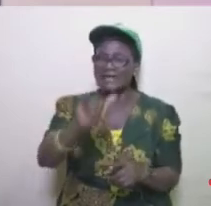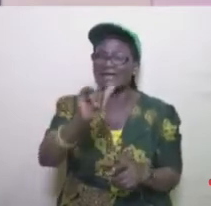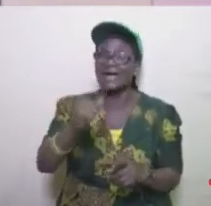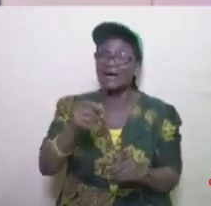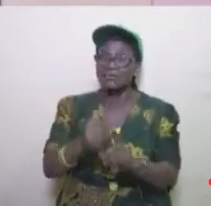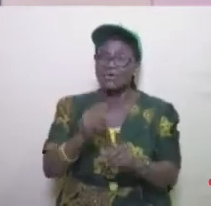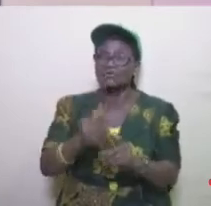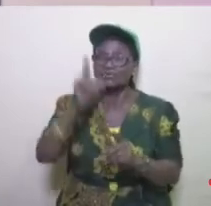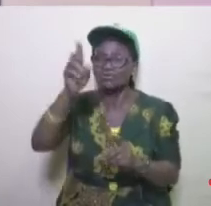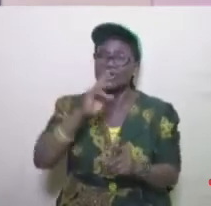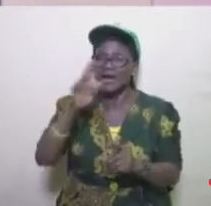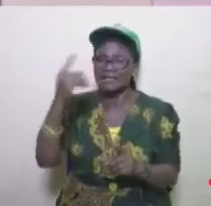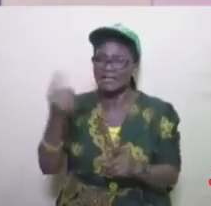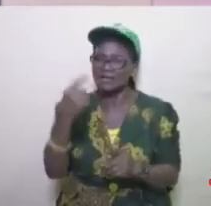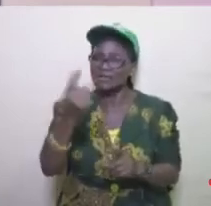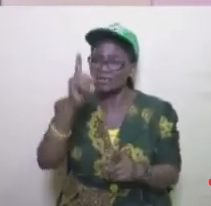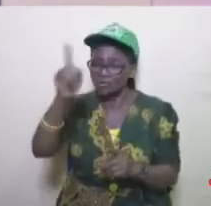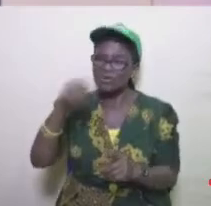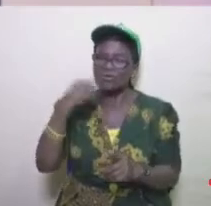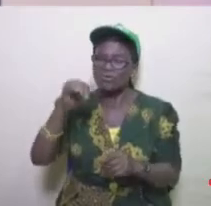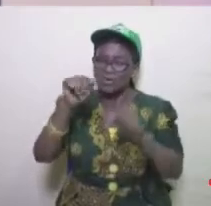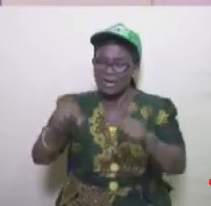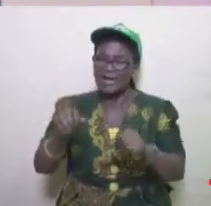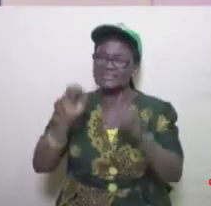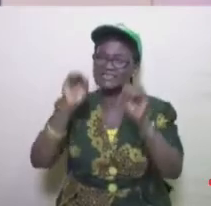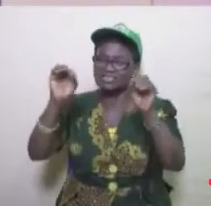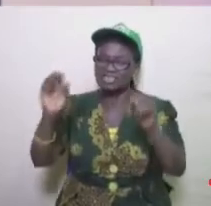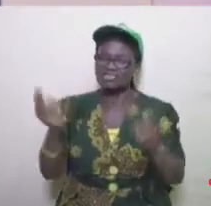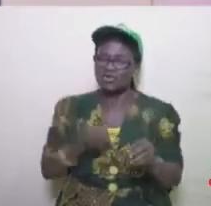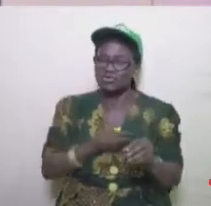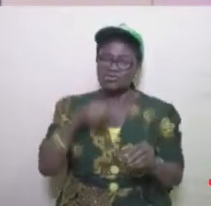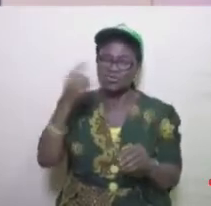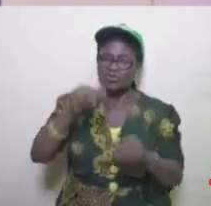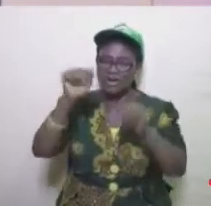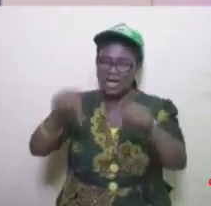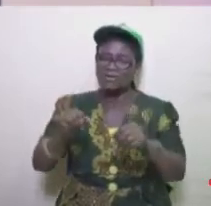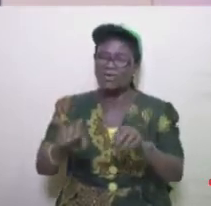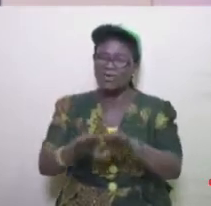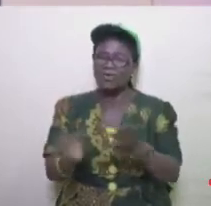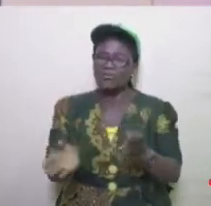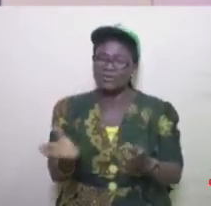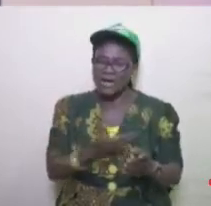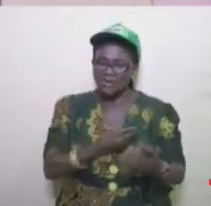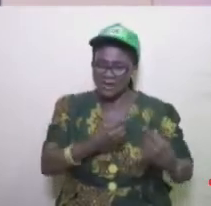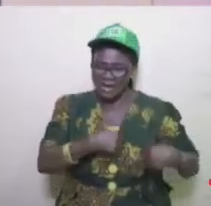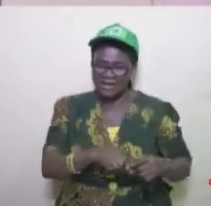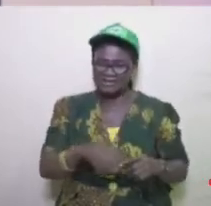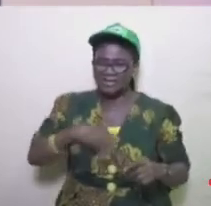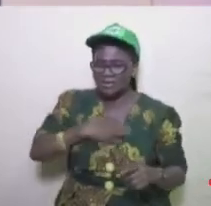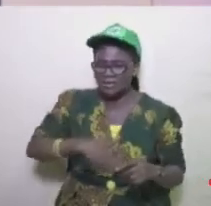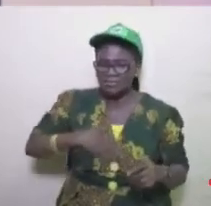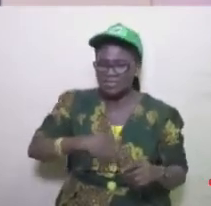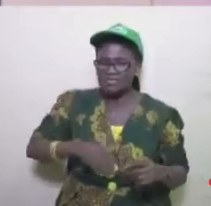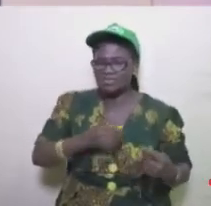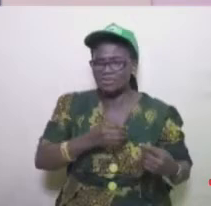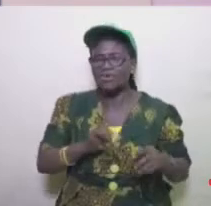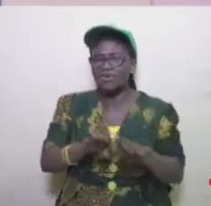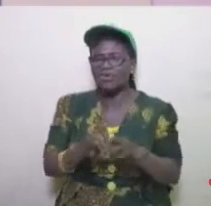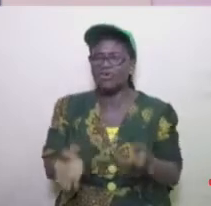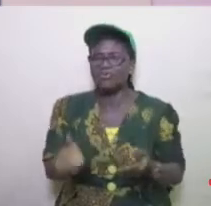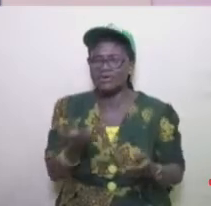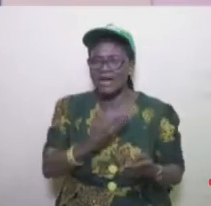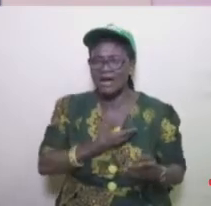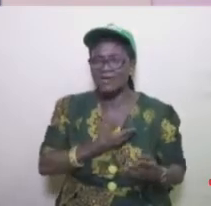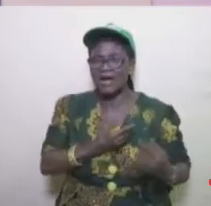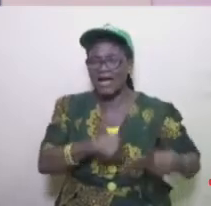can teach us. You are the only one who can open up our heart. Please, open our heart to be